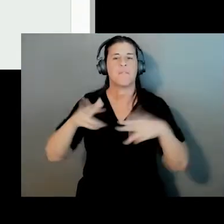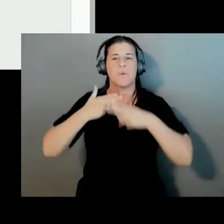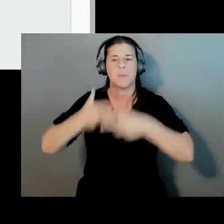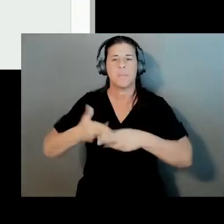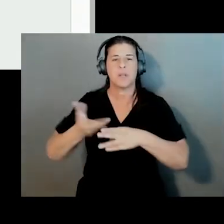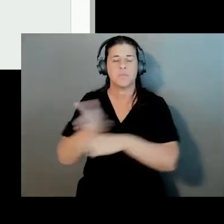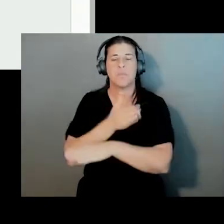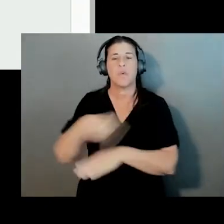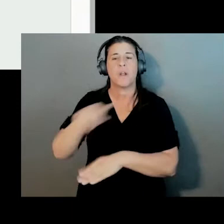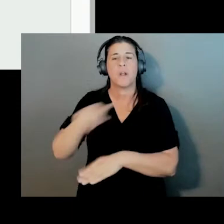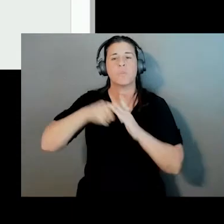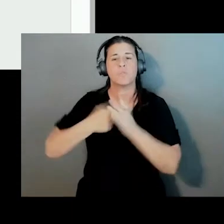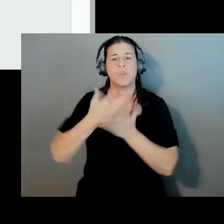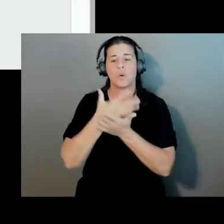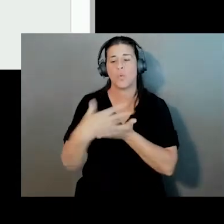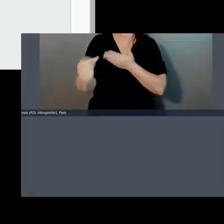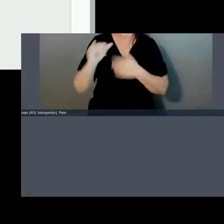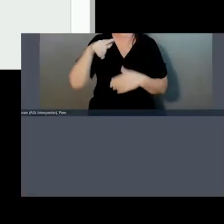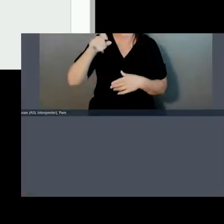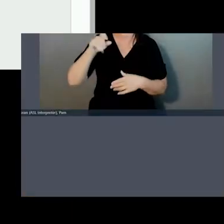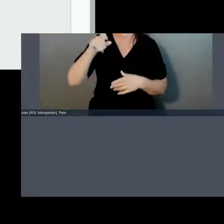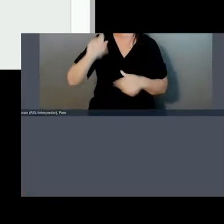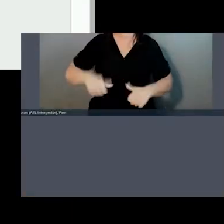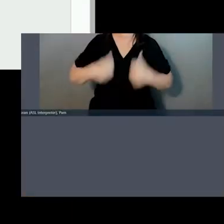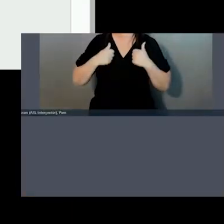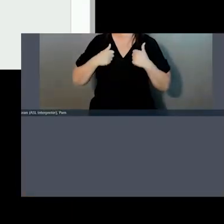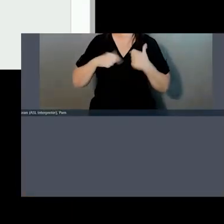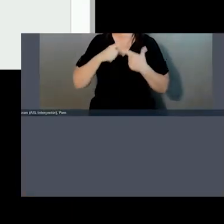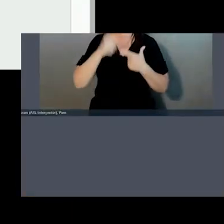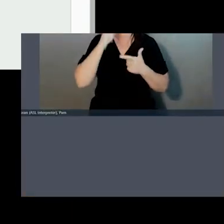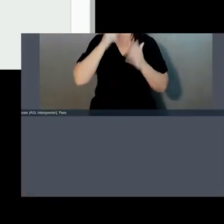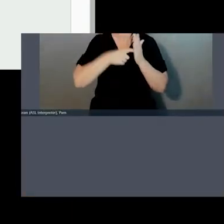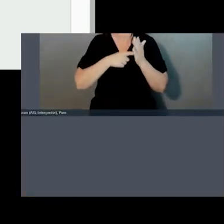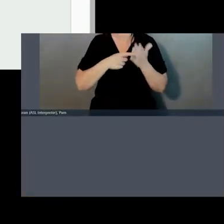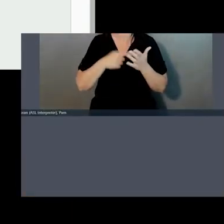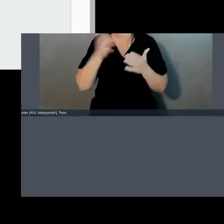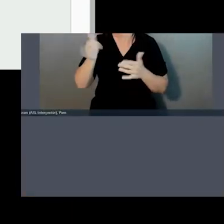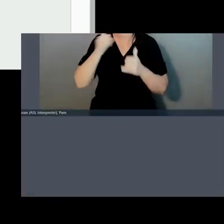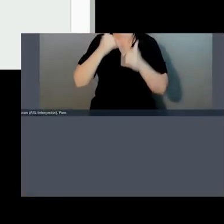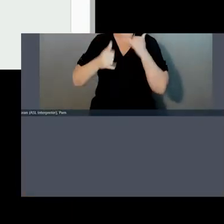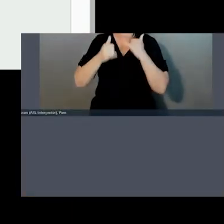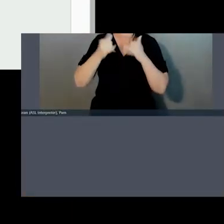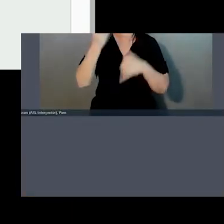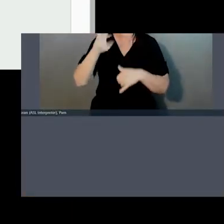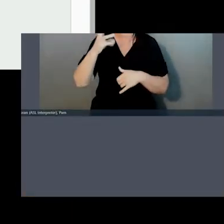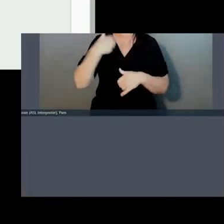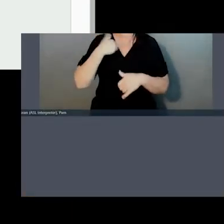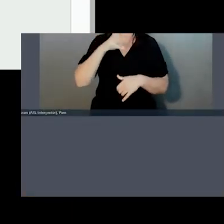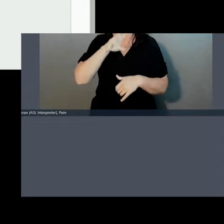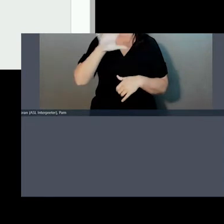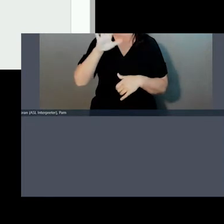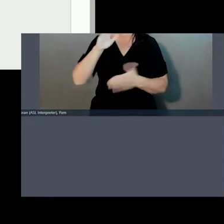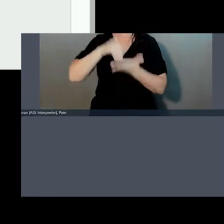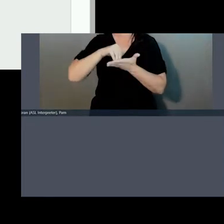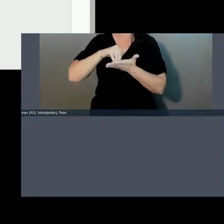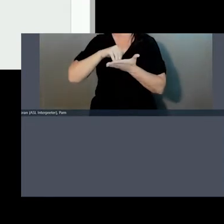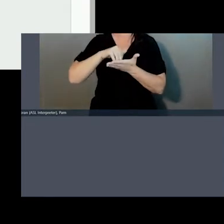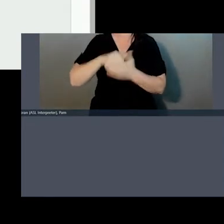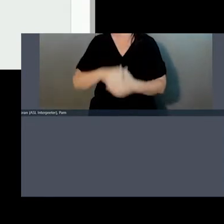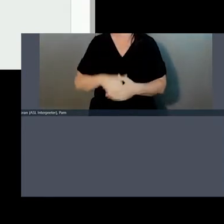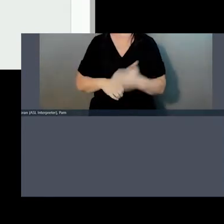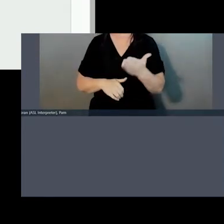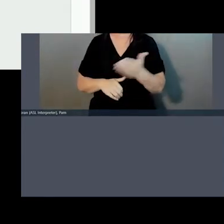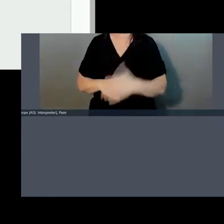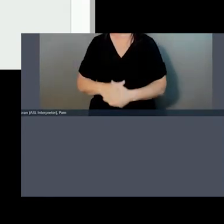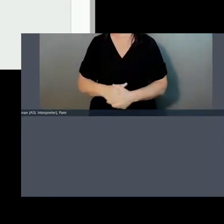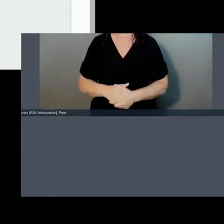start to run out of IP addresses, you can see here with this /16, I get 65,000 IPs here.